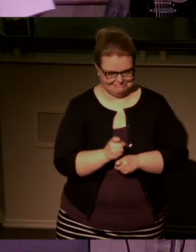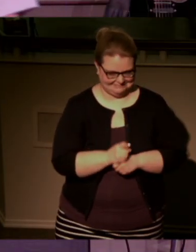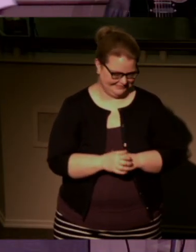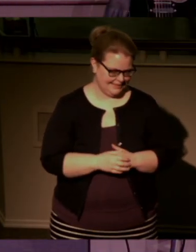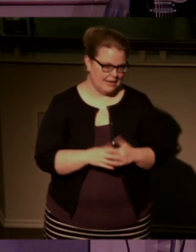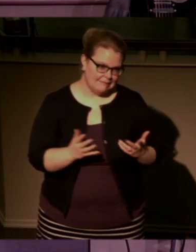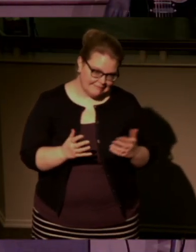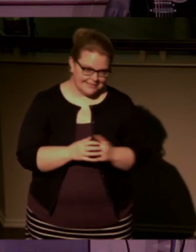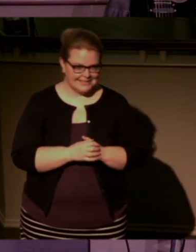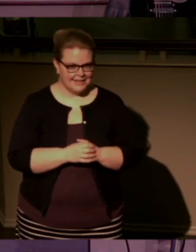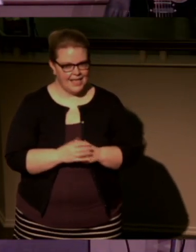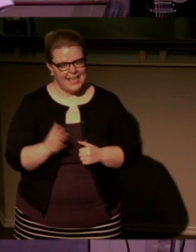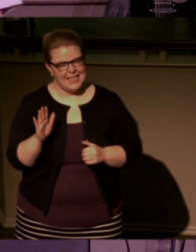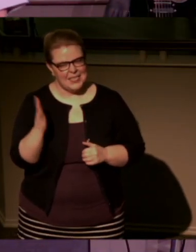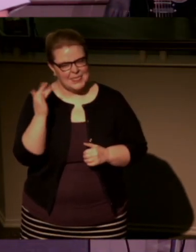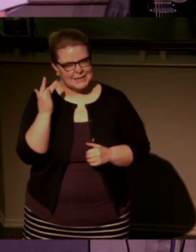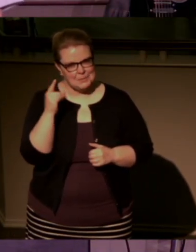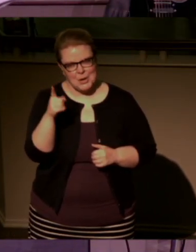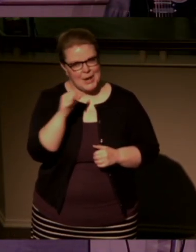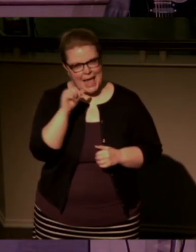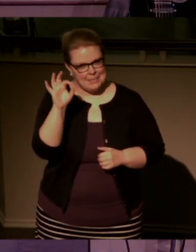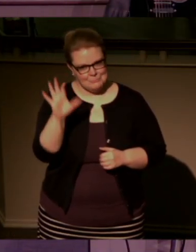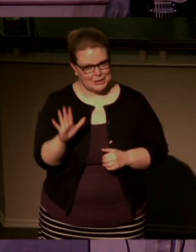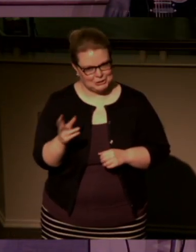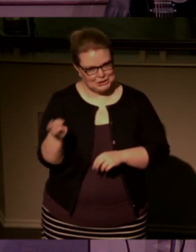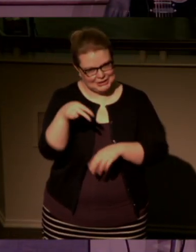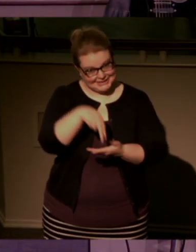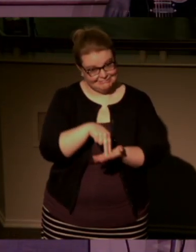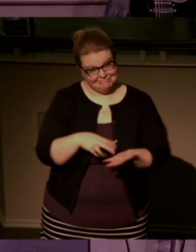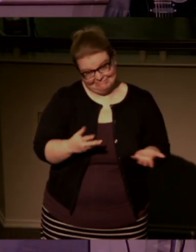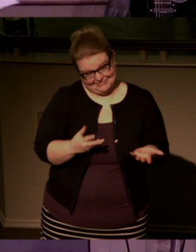Well, it's why you're not preaching. Winning